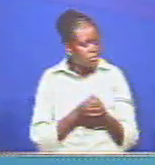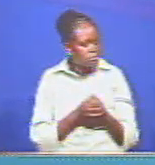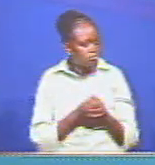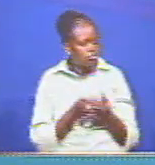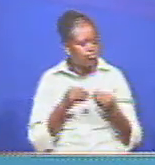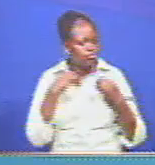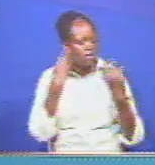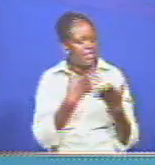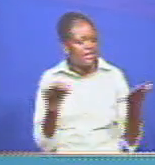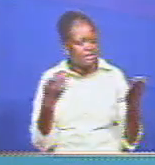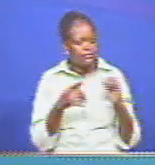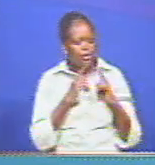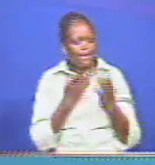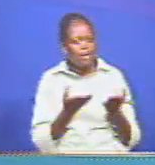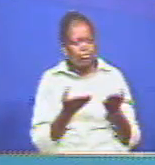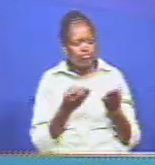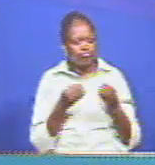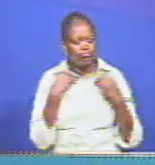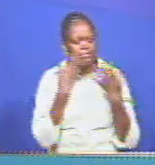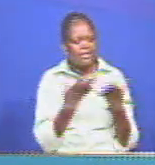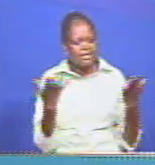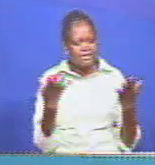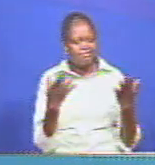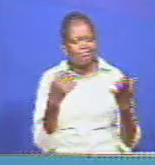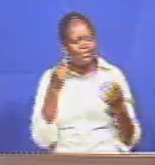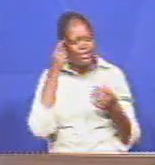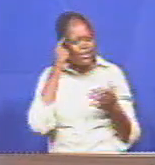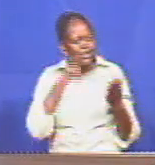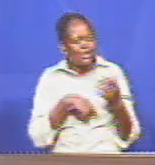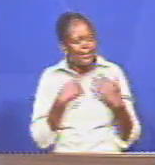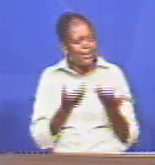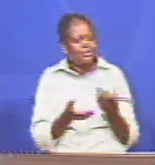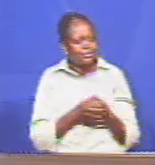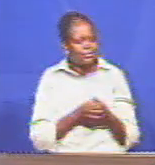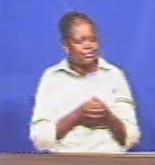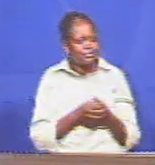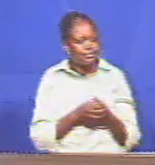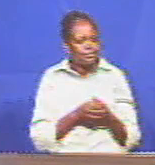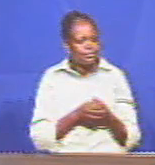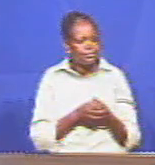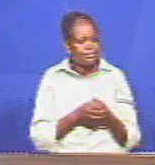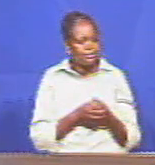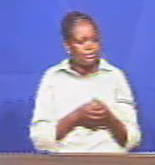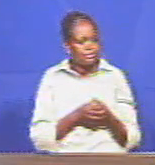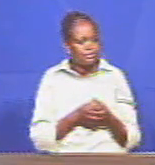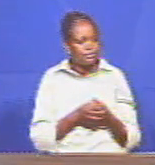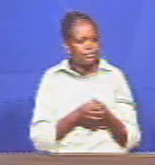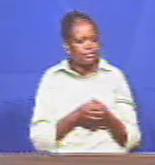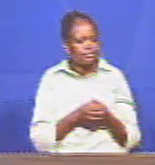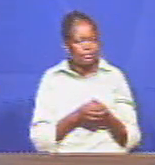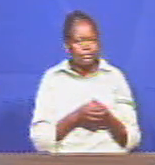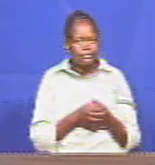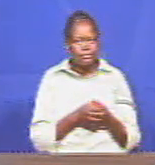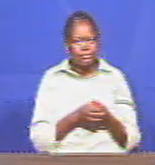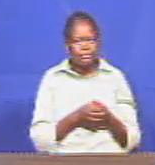you've talked about also donations. What are your views in regards to donations and most